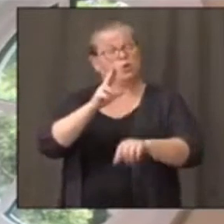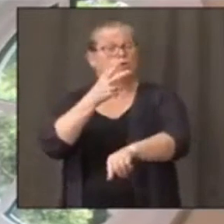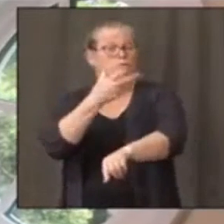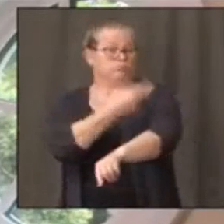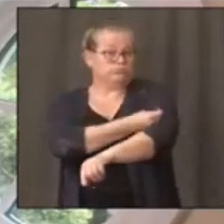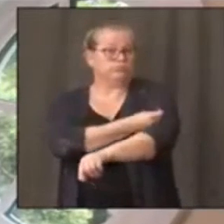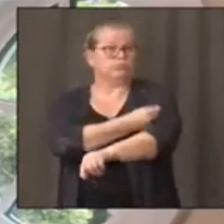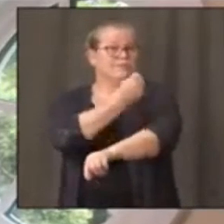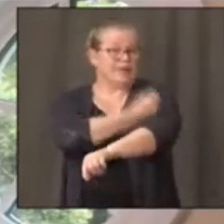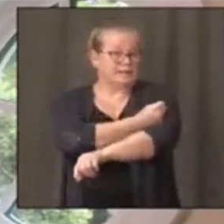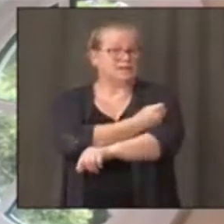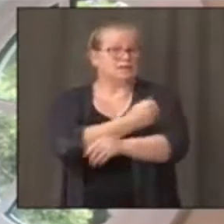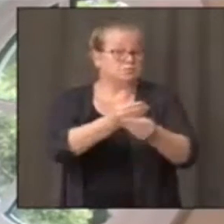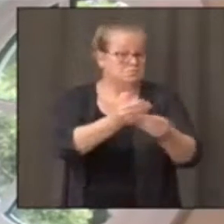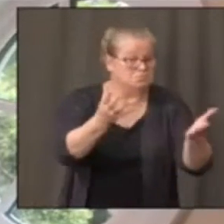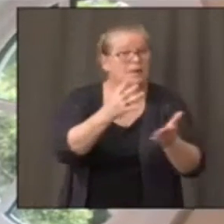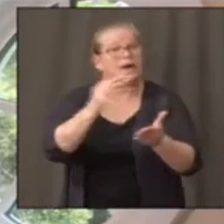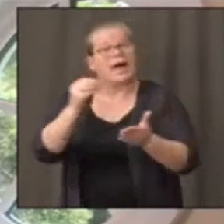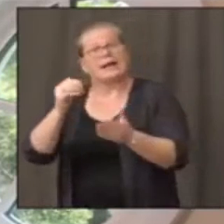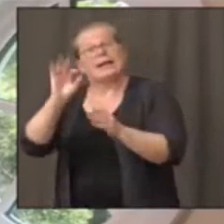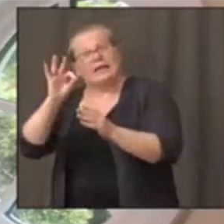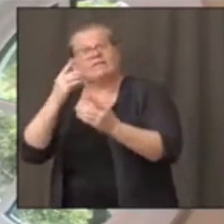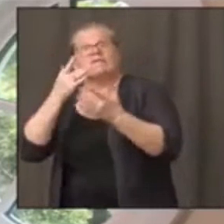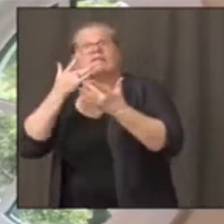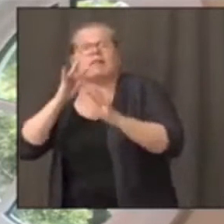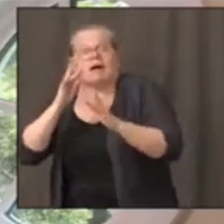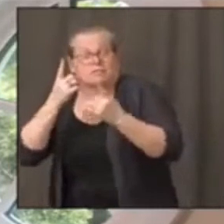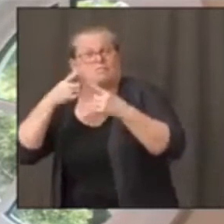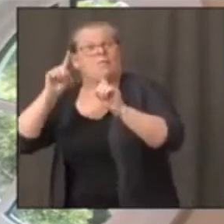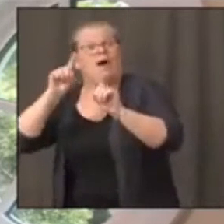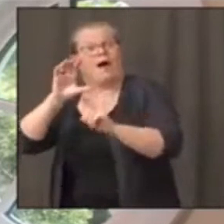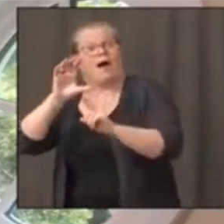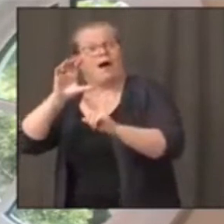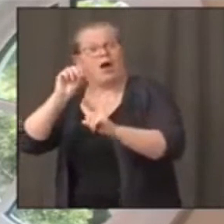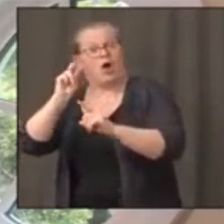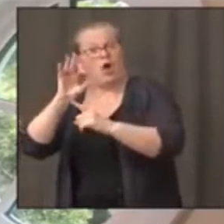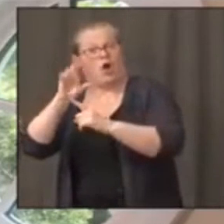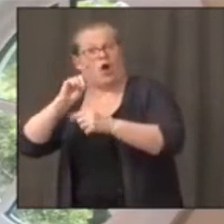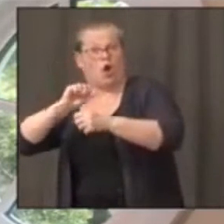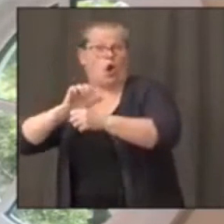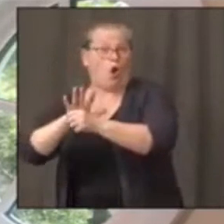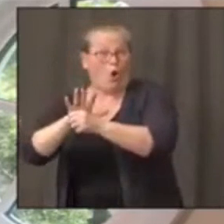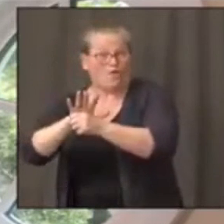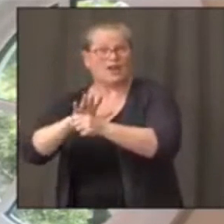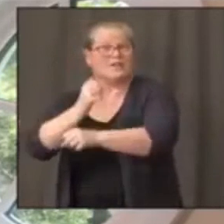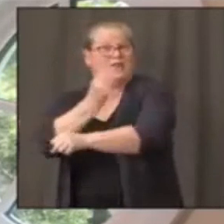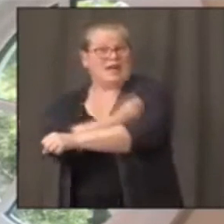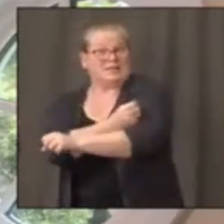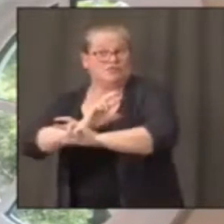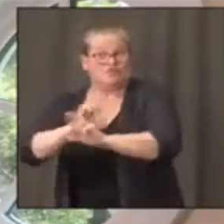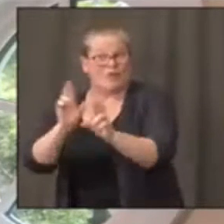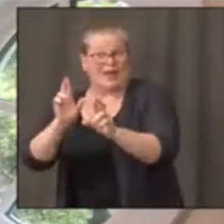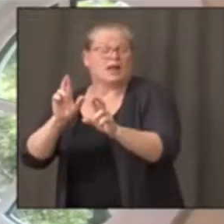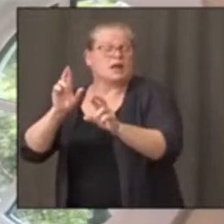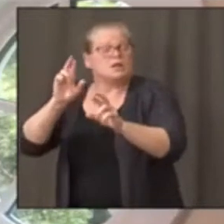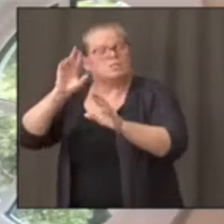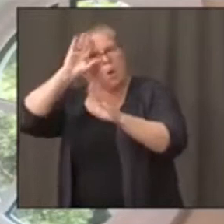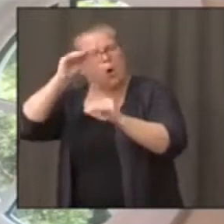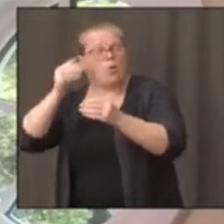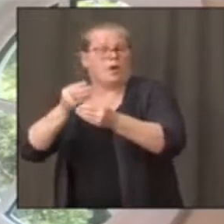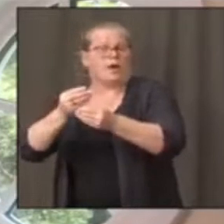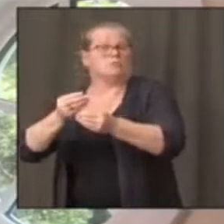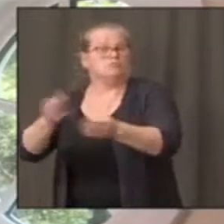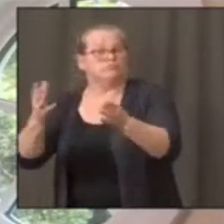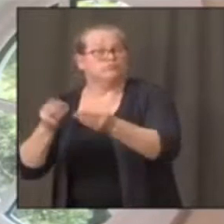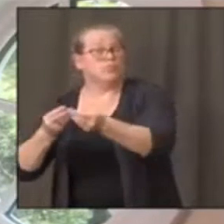think the reality is that having a COVID vaccine is likely an early 2021 event in sort of an optimistic scenario. I think it's unlikely we're going to